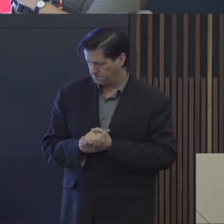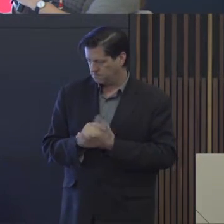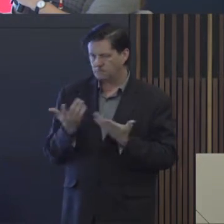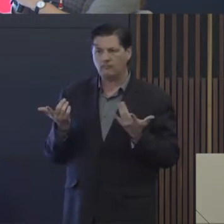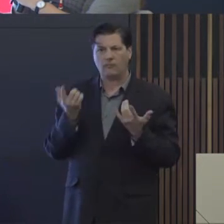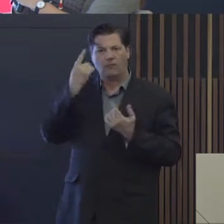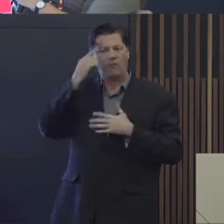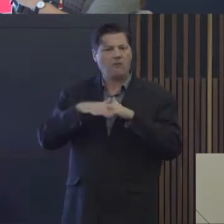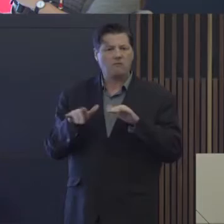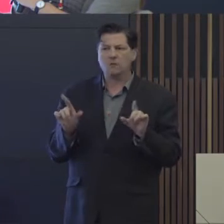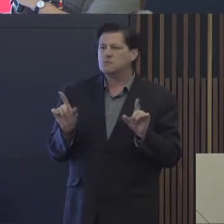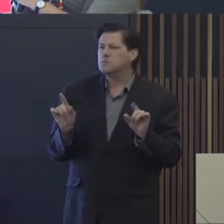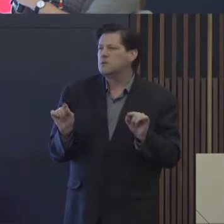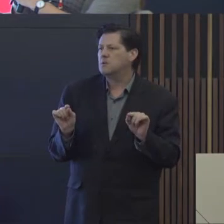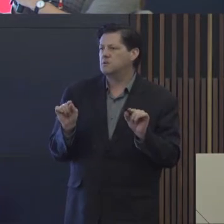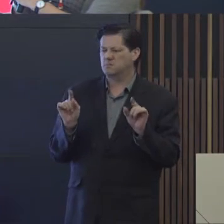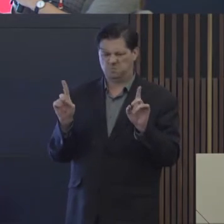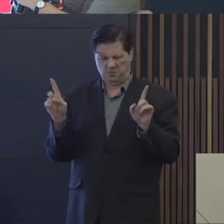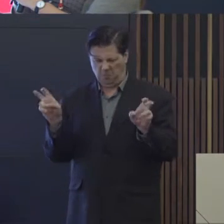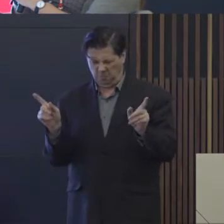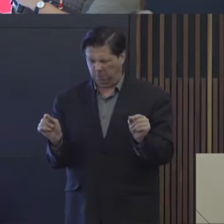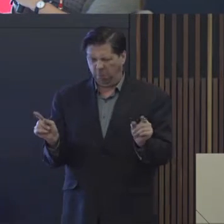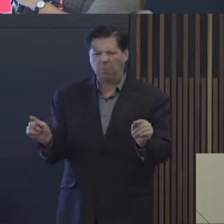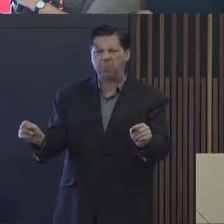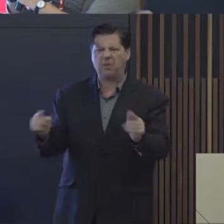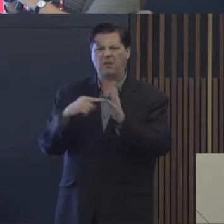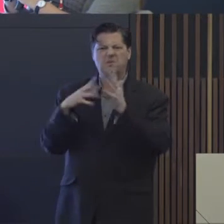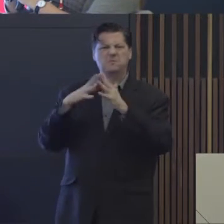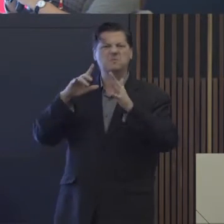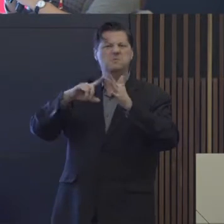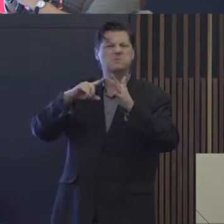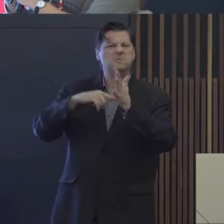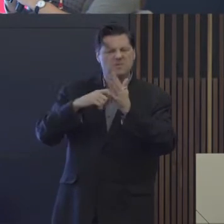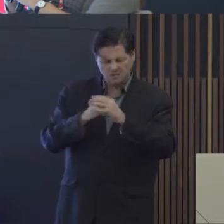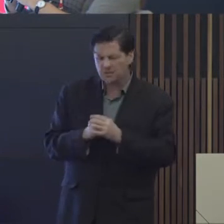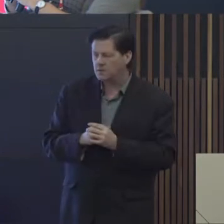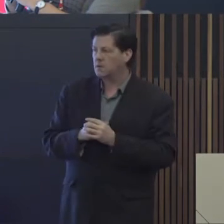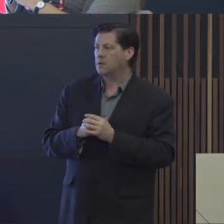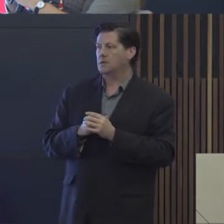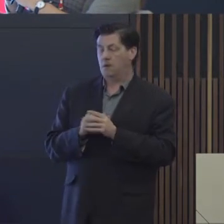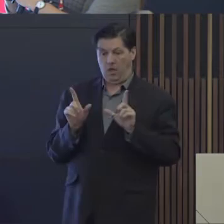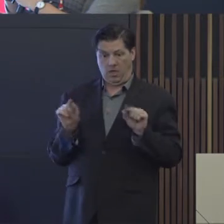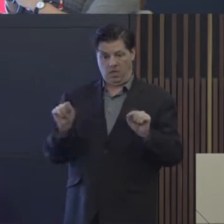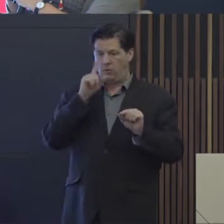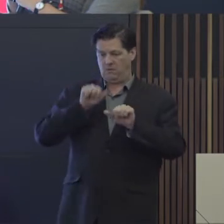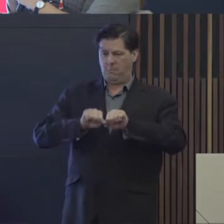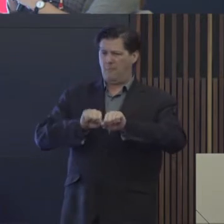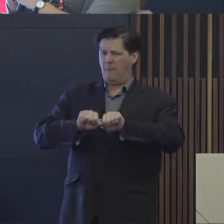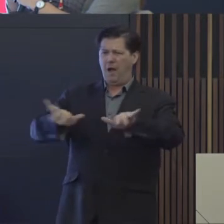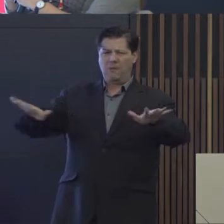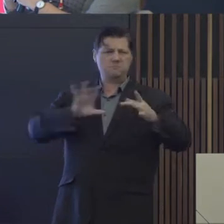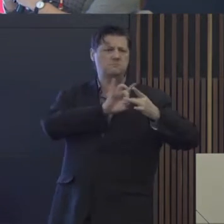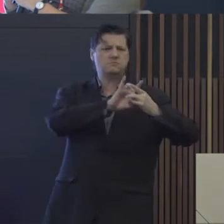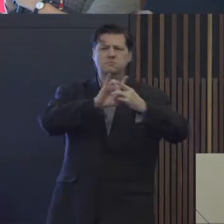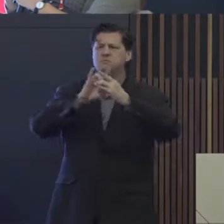Twitter or a tweet or a Twitch or whatever, you can connect with so many people and be a lot more effective now